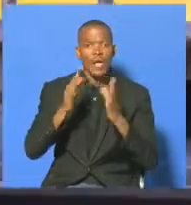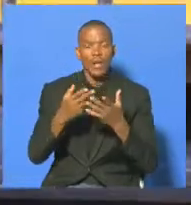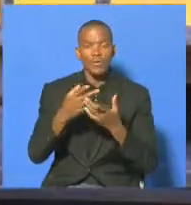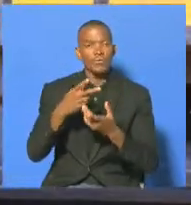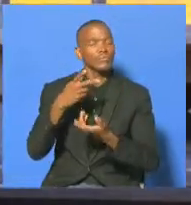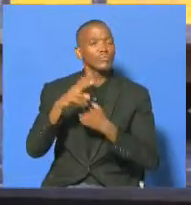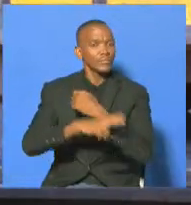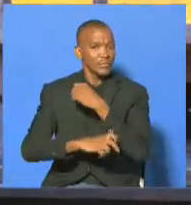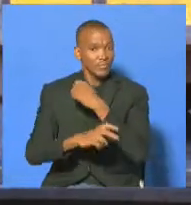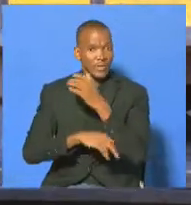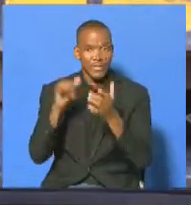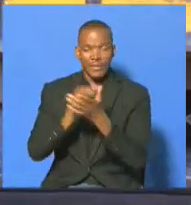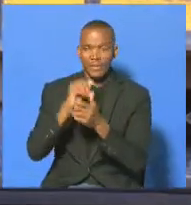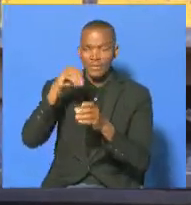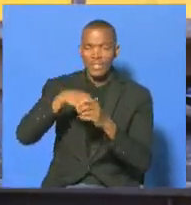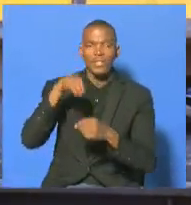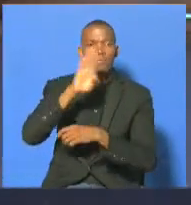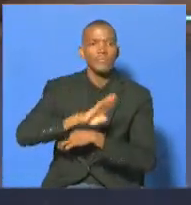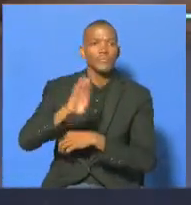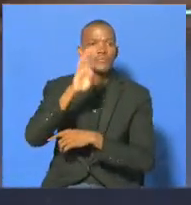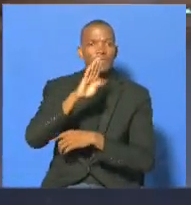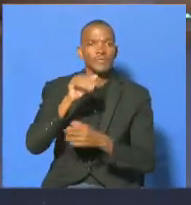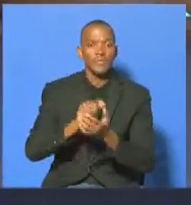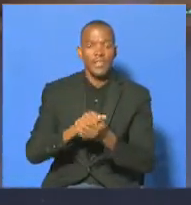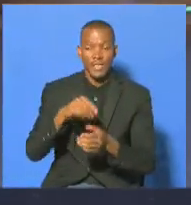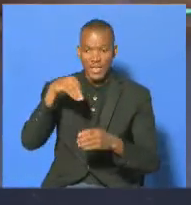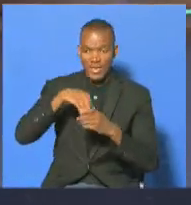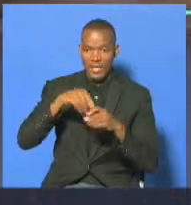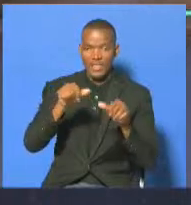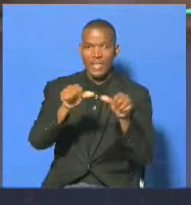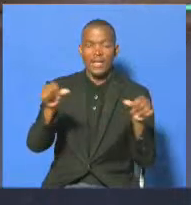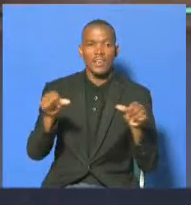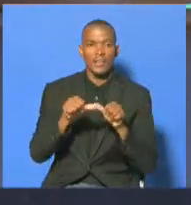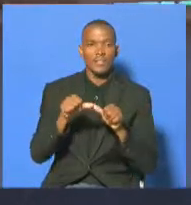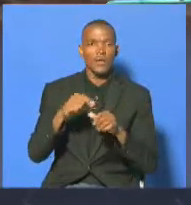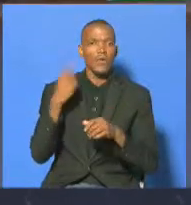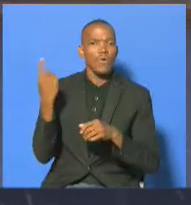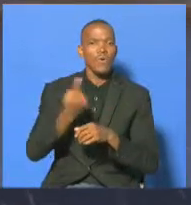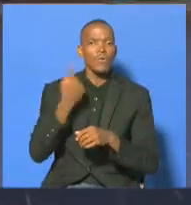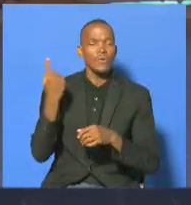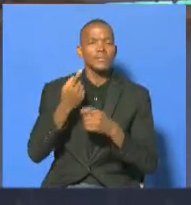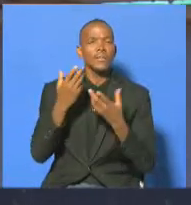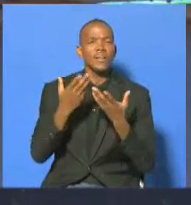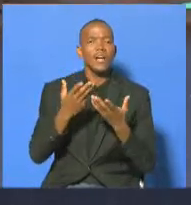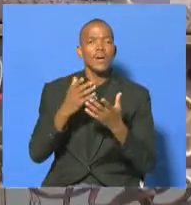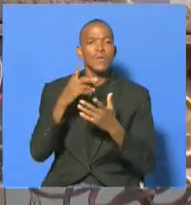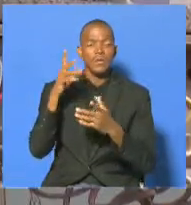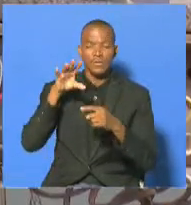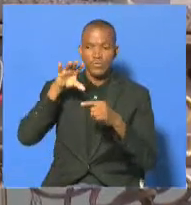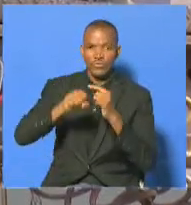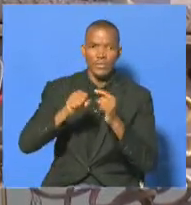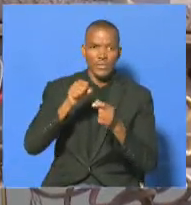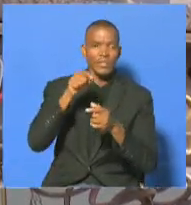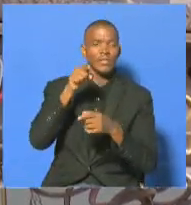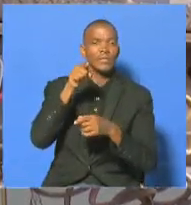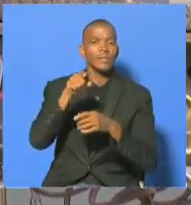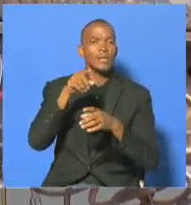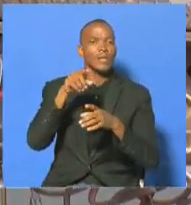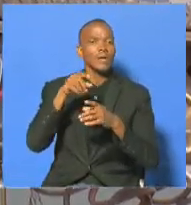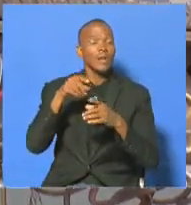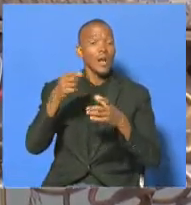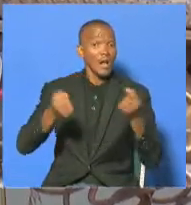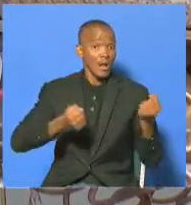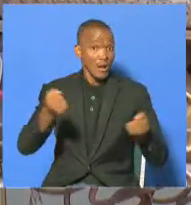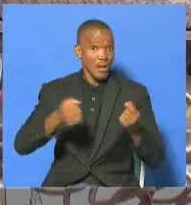smuggle goods into the country. Kgaolone ya rona e ke gantsinyana kgapetsa-kgapetsa re tshwara tsone dikoloi